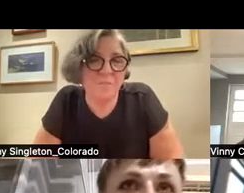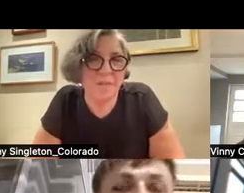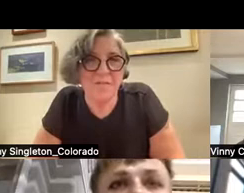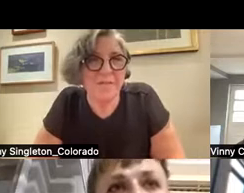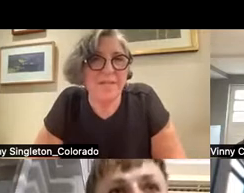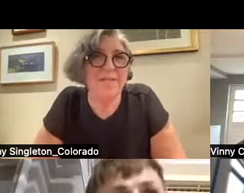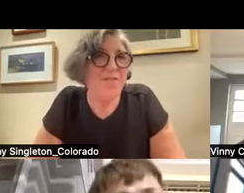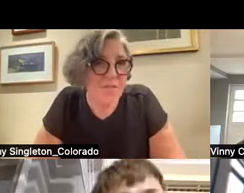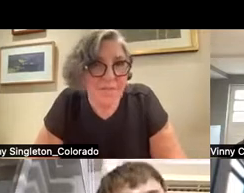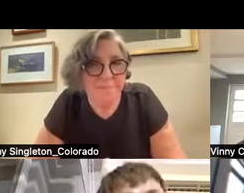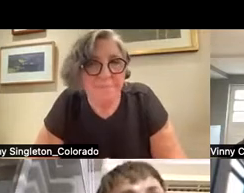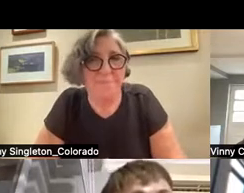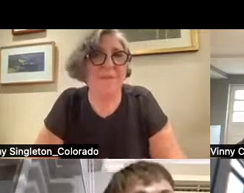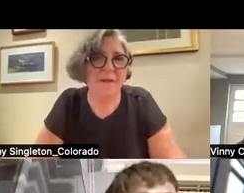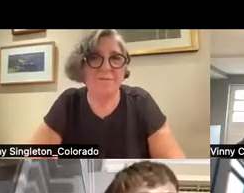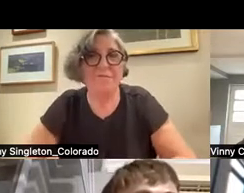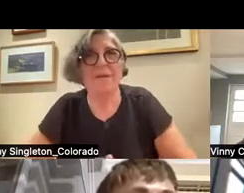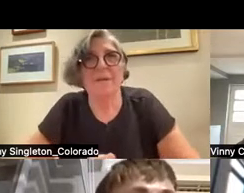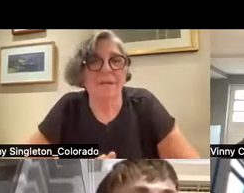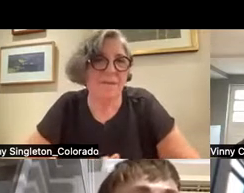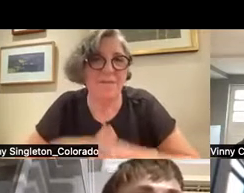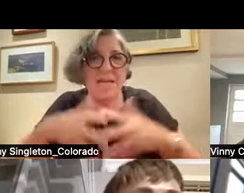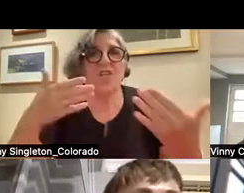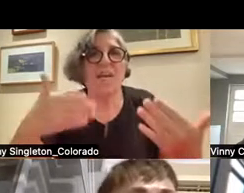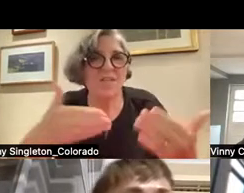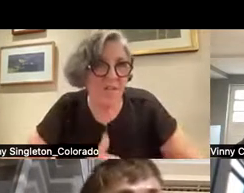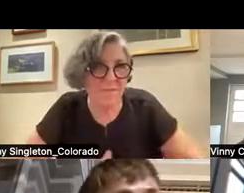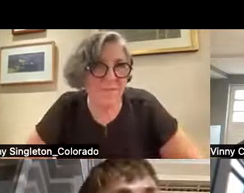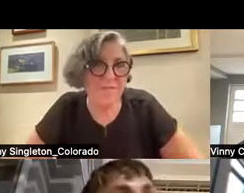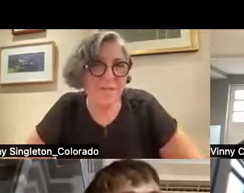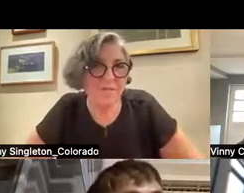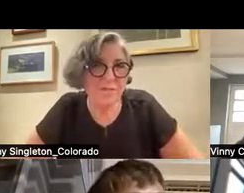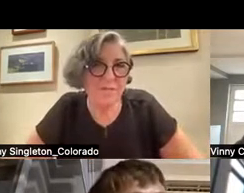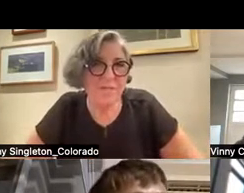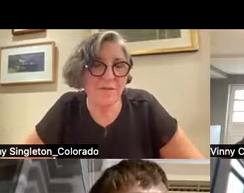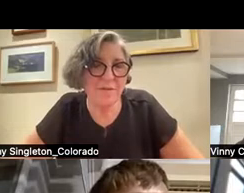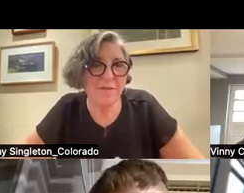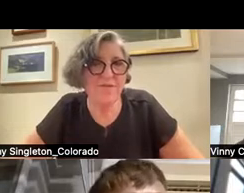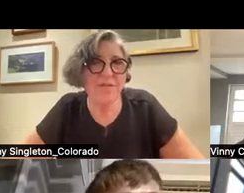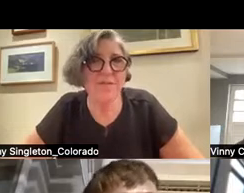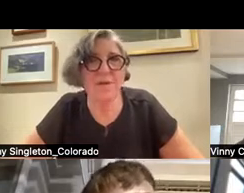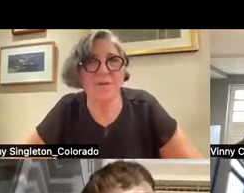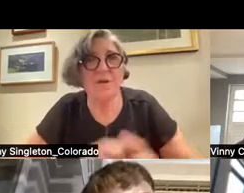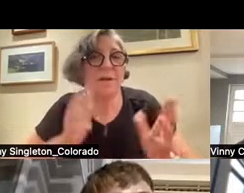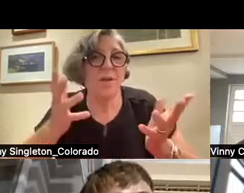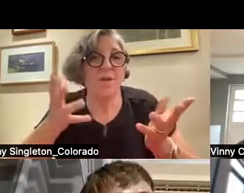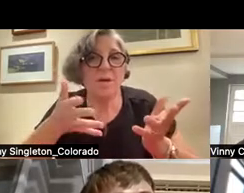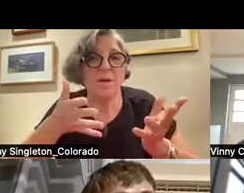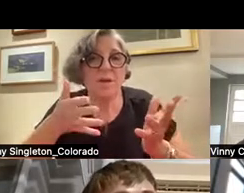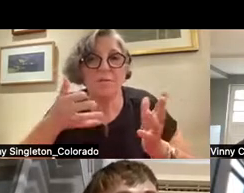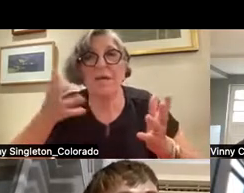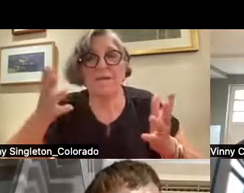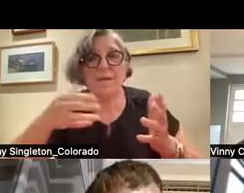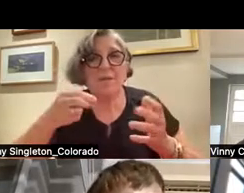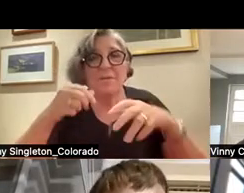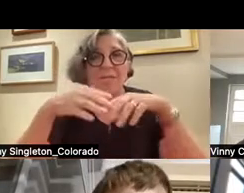of it depends on the history of the education of deaf individuals in those countries. So you might